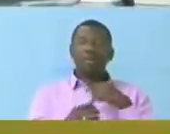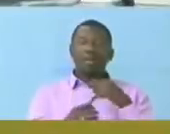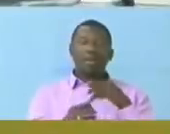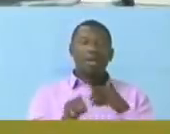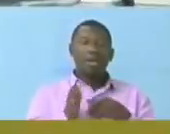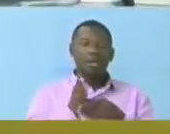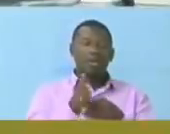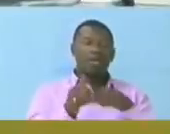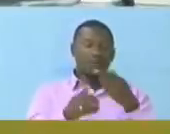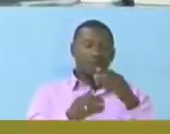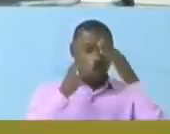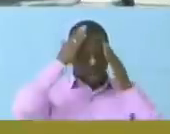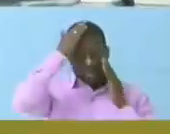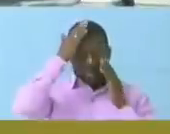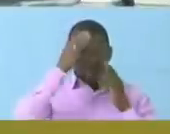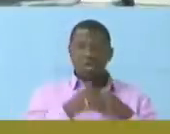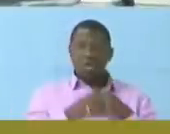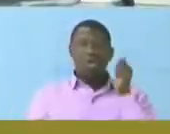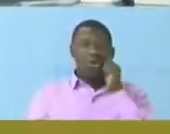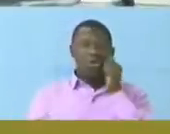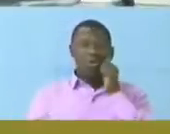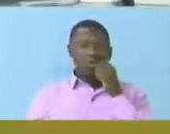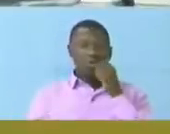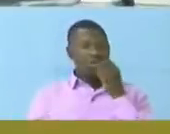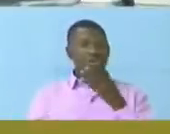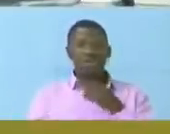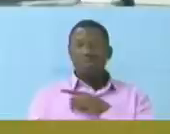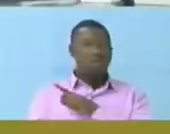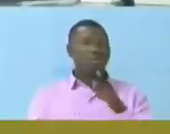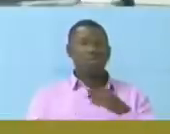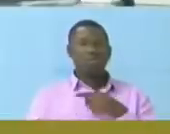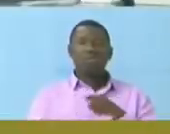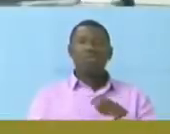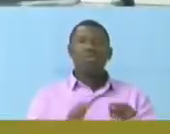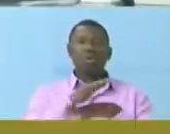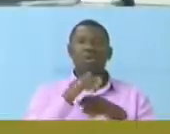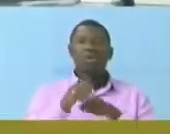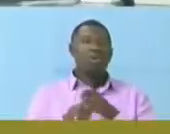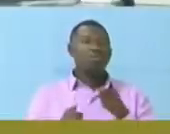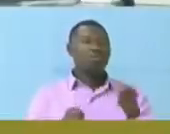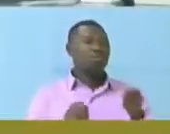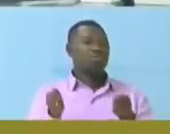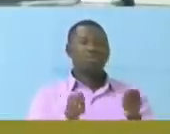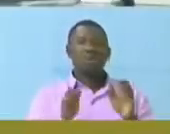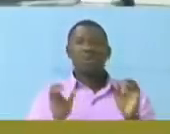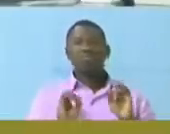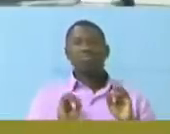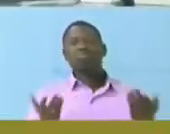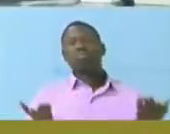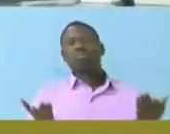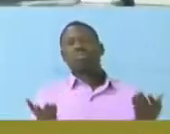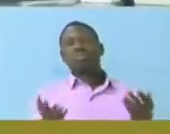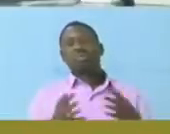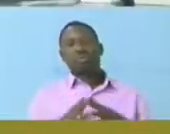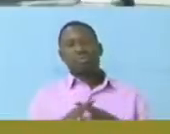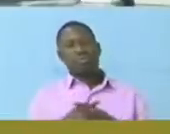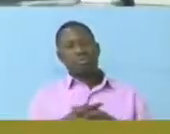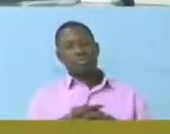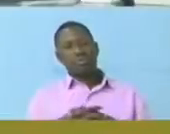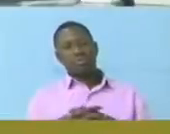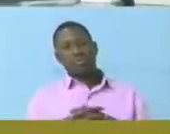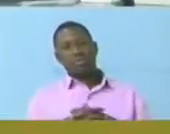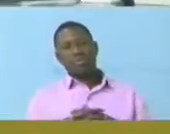of the army, but they always say they are not under our control. Ninko police la operation commander ye